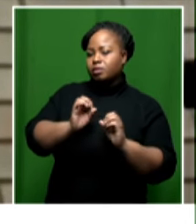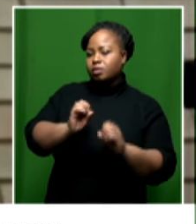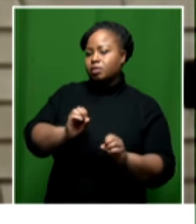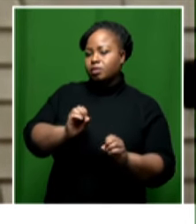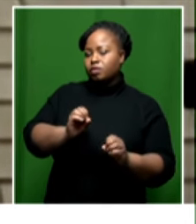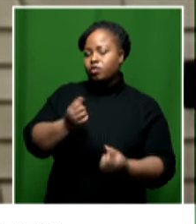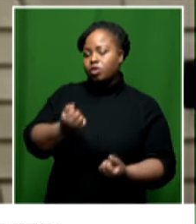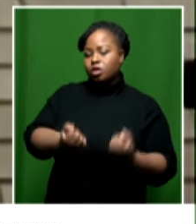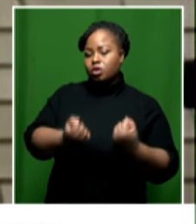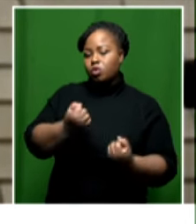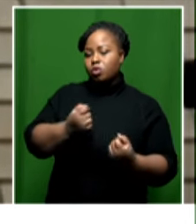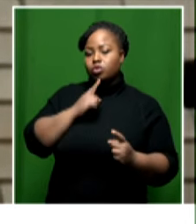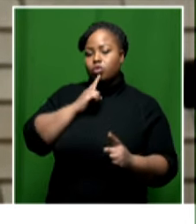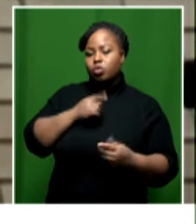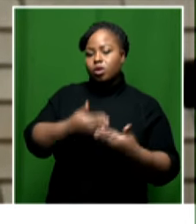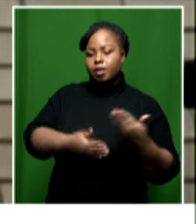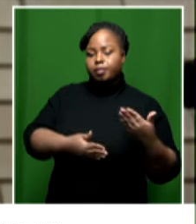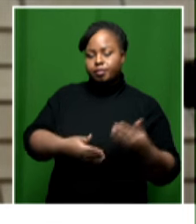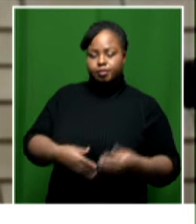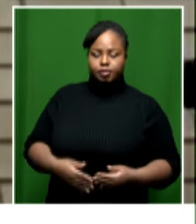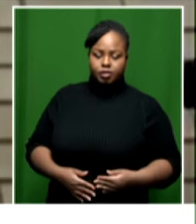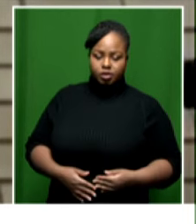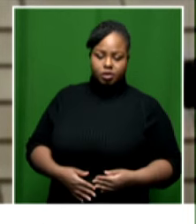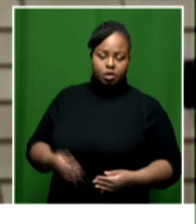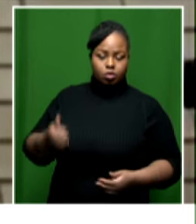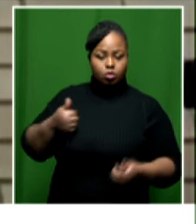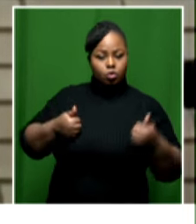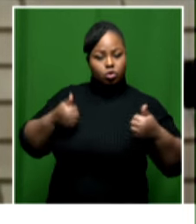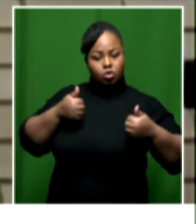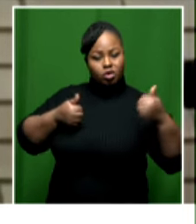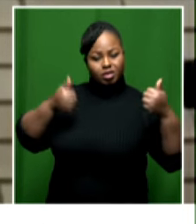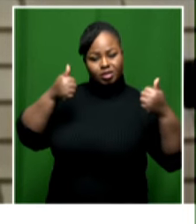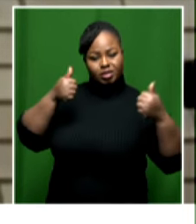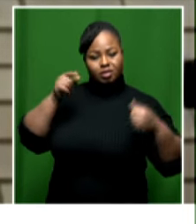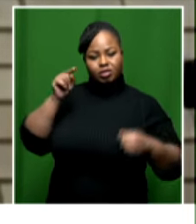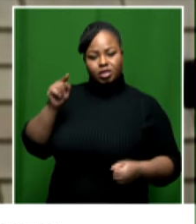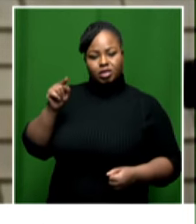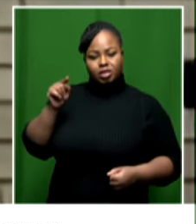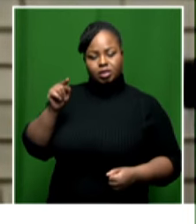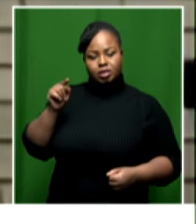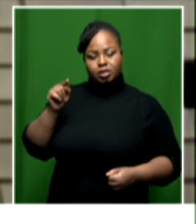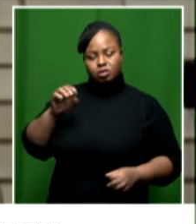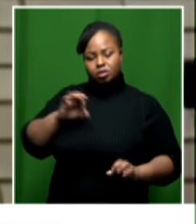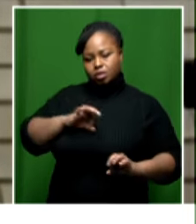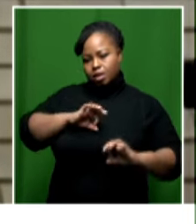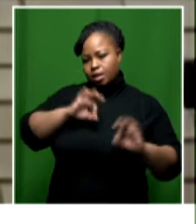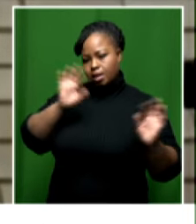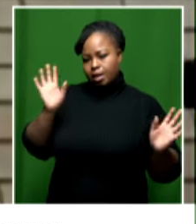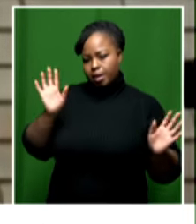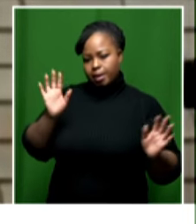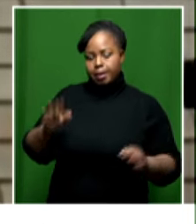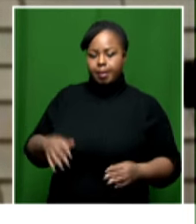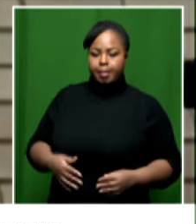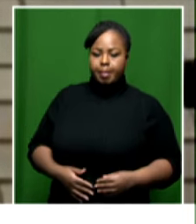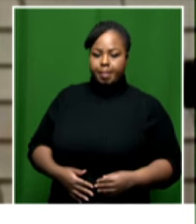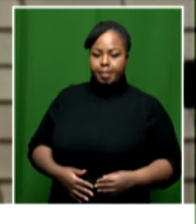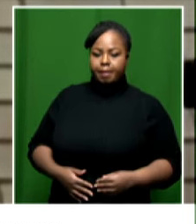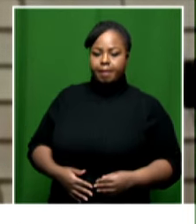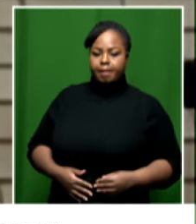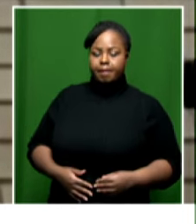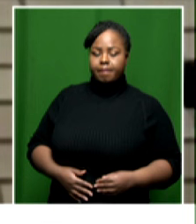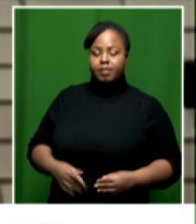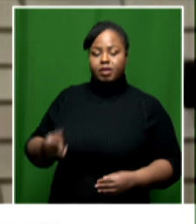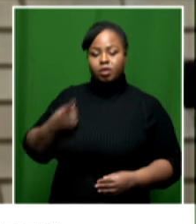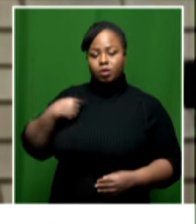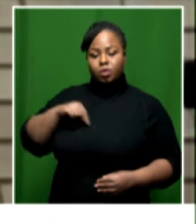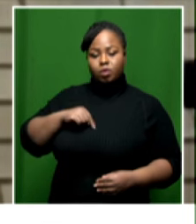of a court order. The authorities on this latter issue are crystal clear that the mere launching of an application